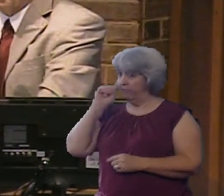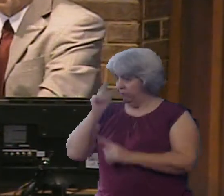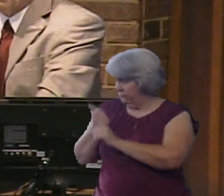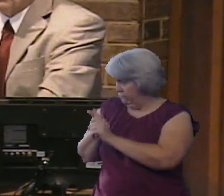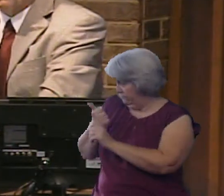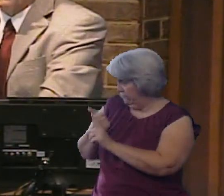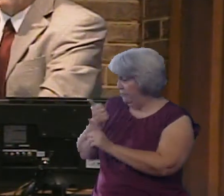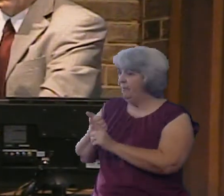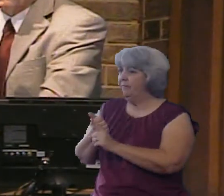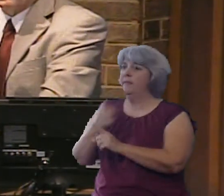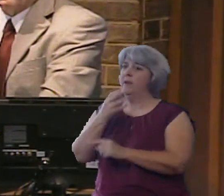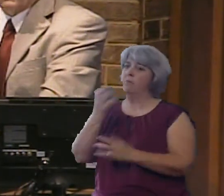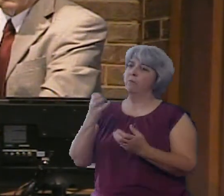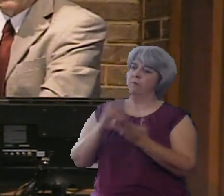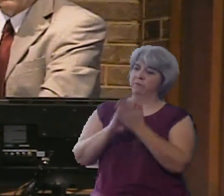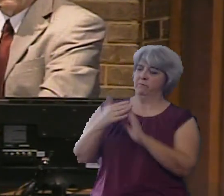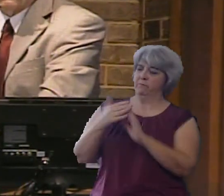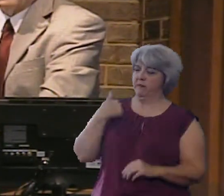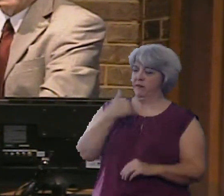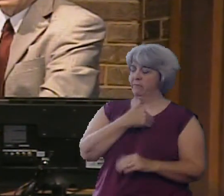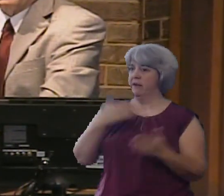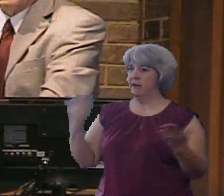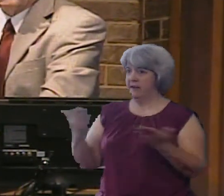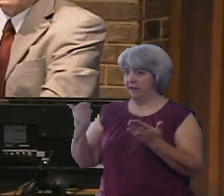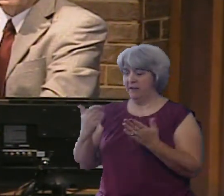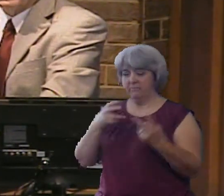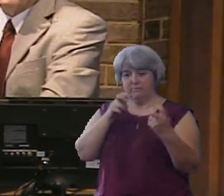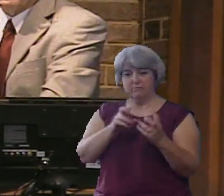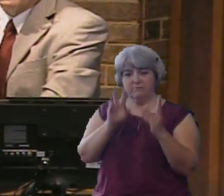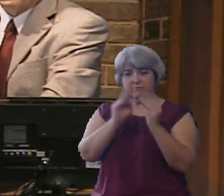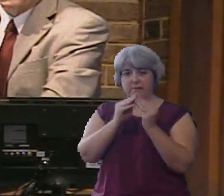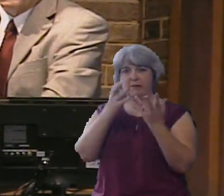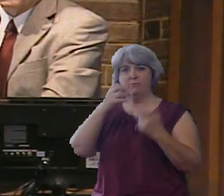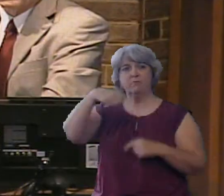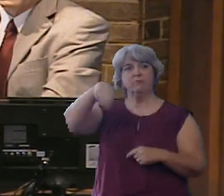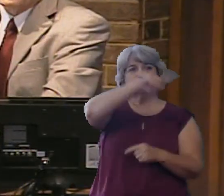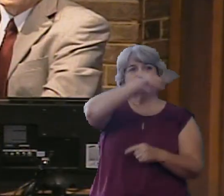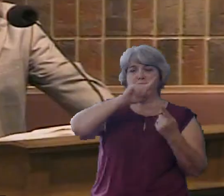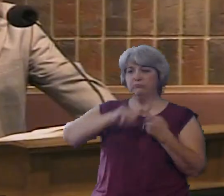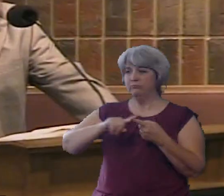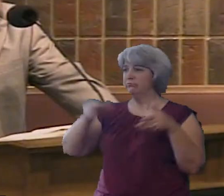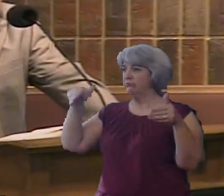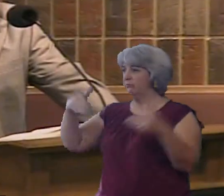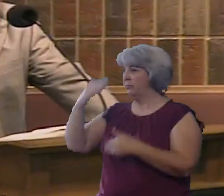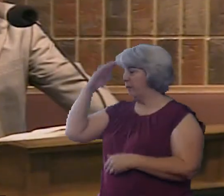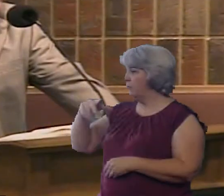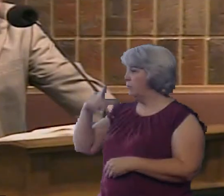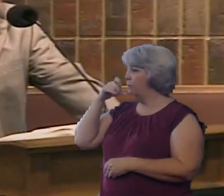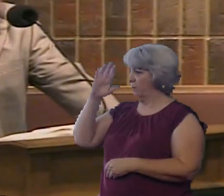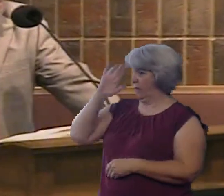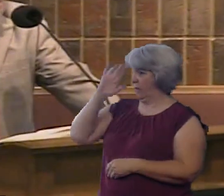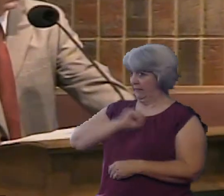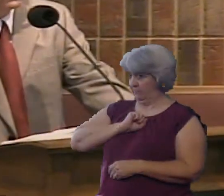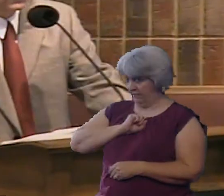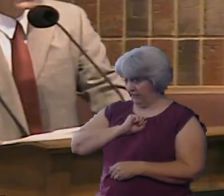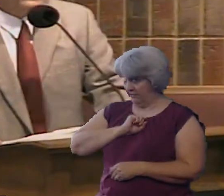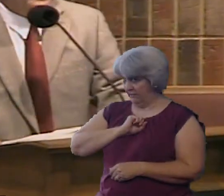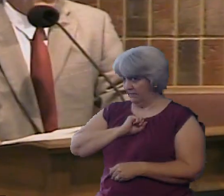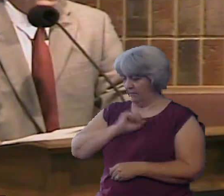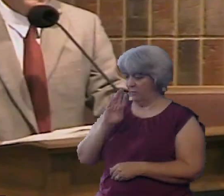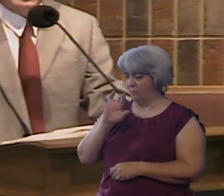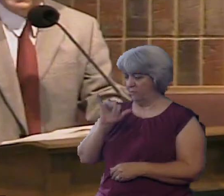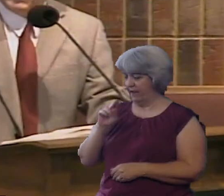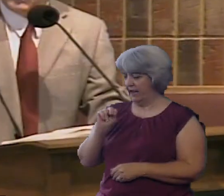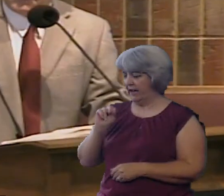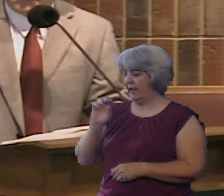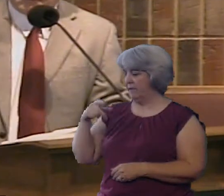and he wanted to place membership with us, and we met with him and like for you to get to know him better. Brian Sprinkle is his name, Brian